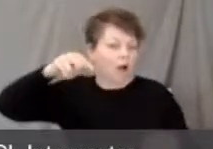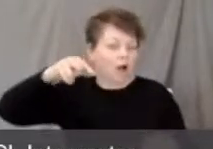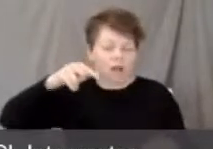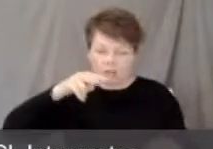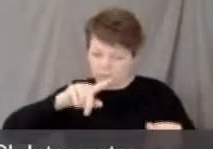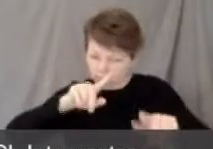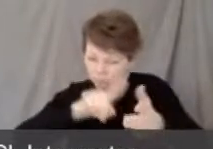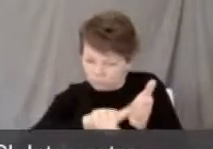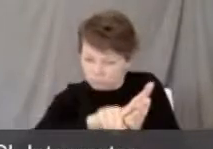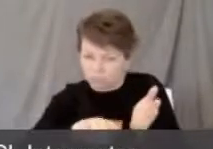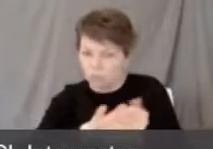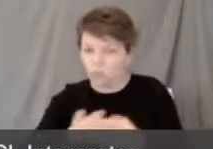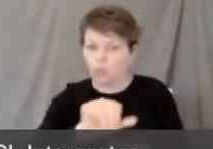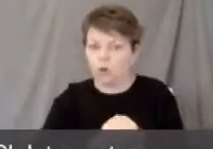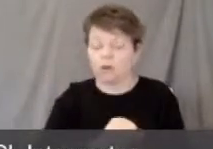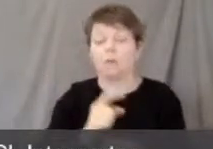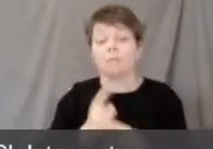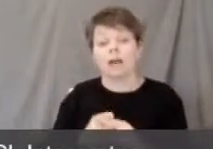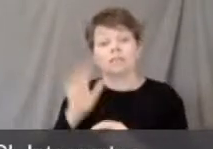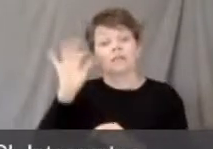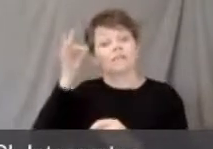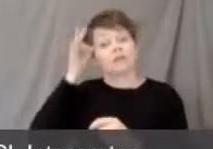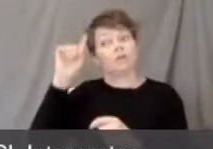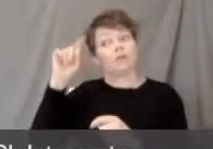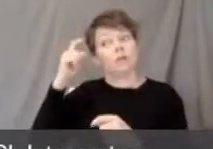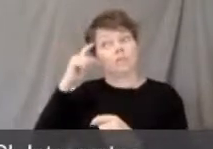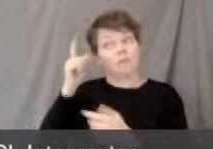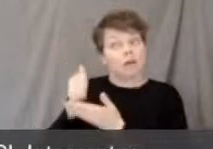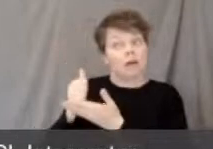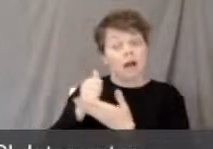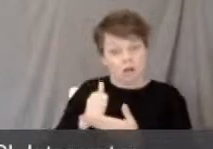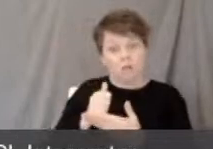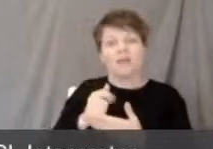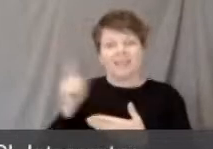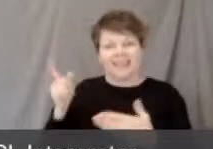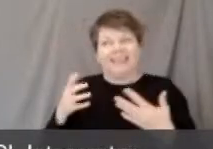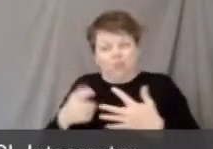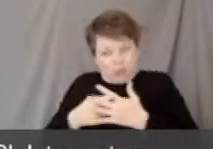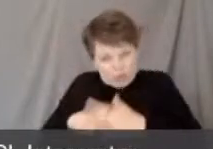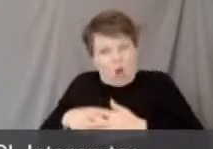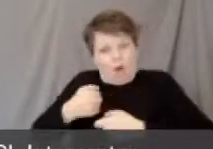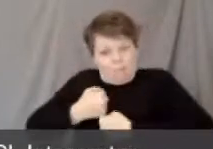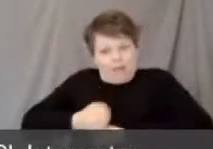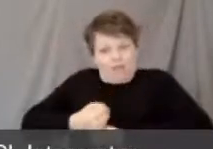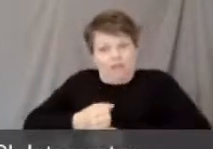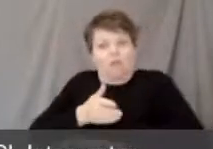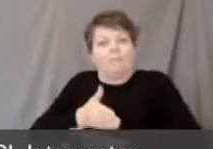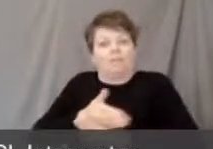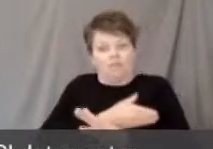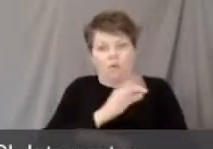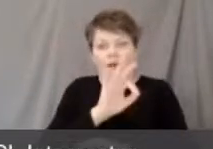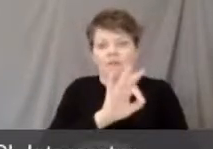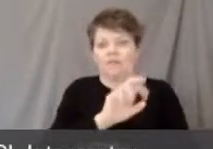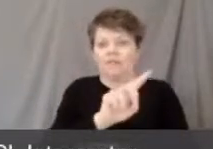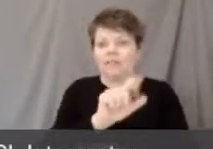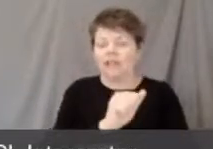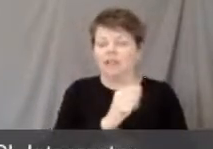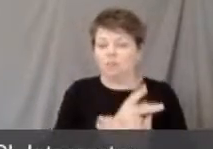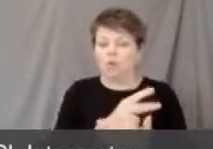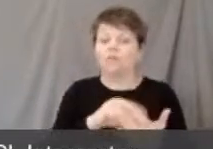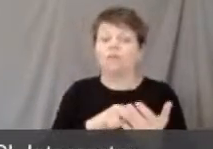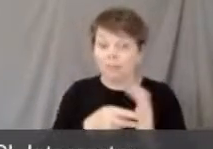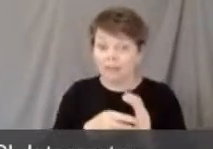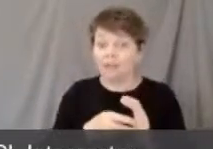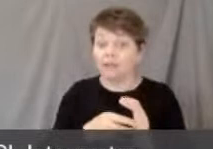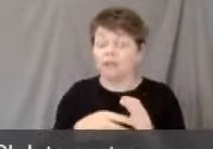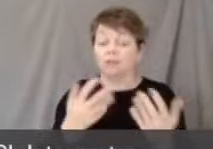were also, through the help of the federal government, manufacturing even before they had gotten full FDA approval. So as soon as they were able to get the data